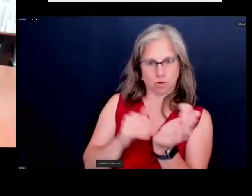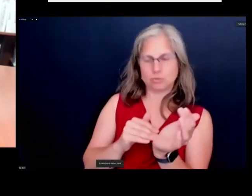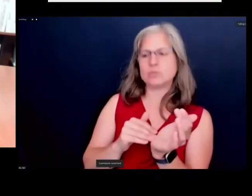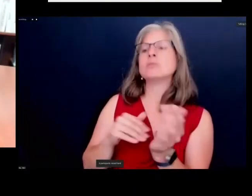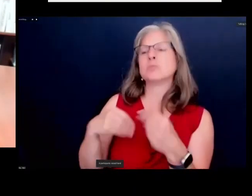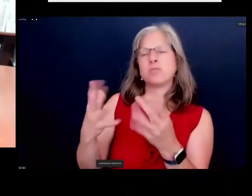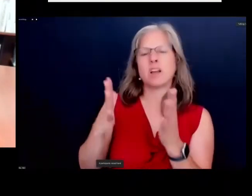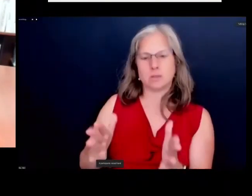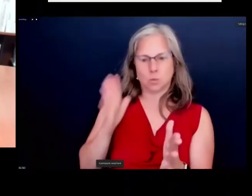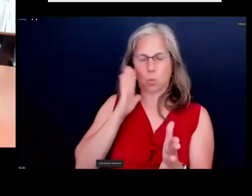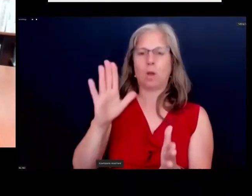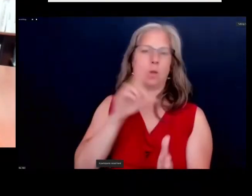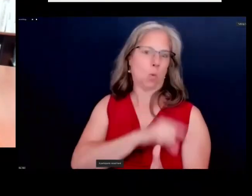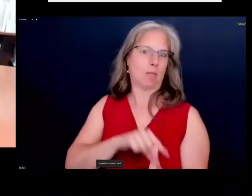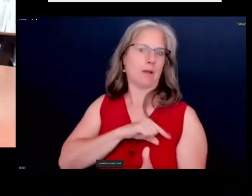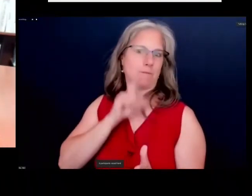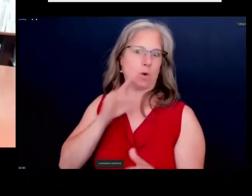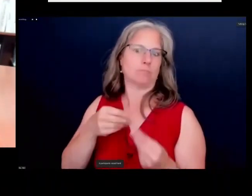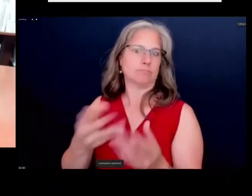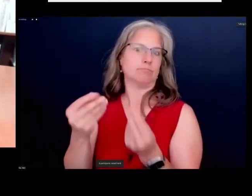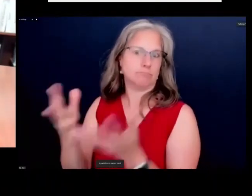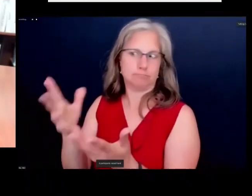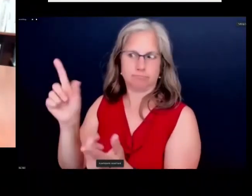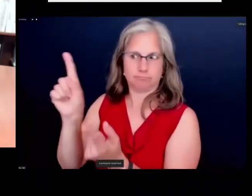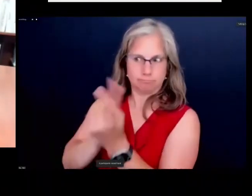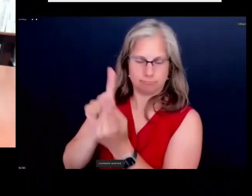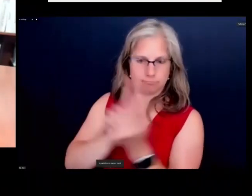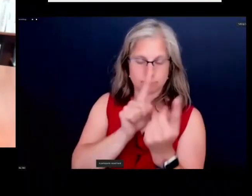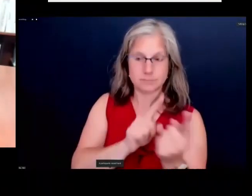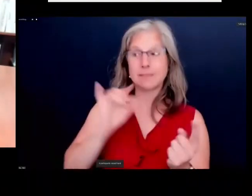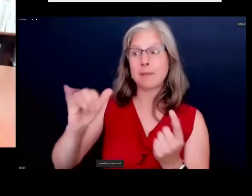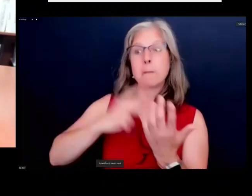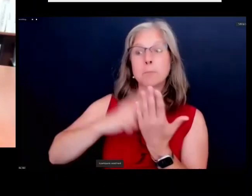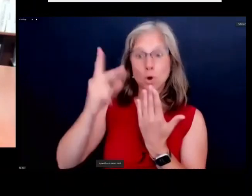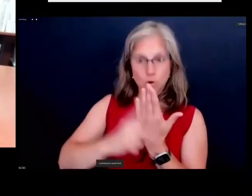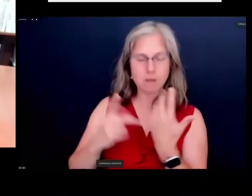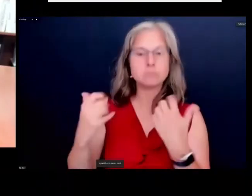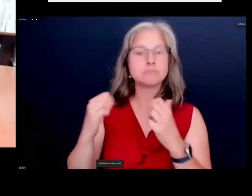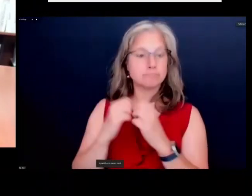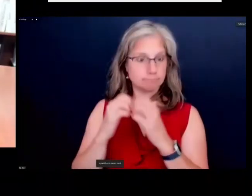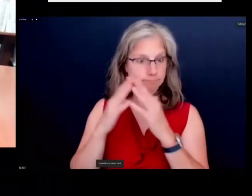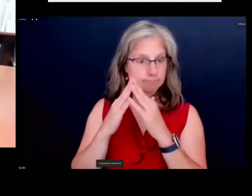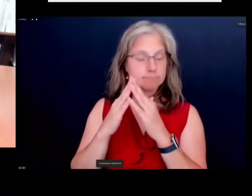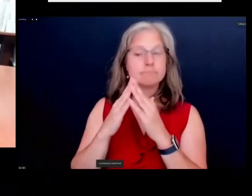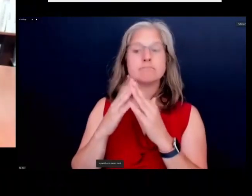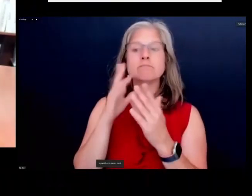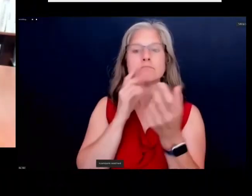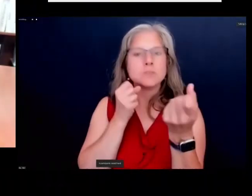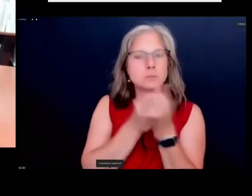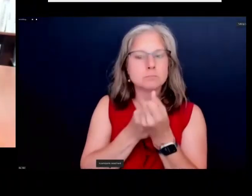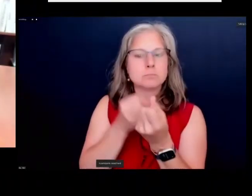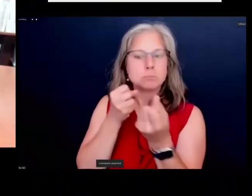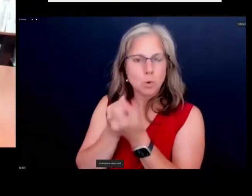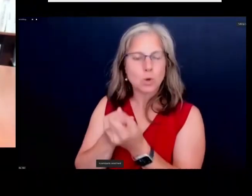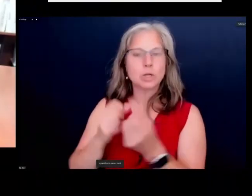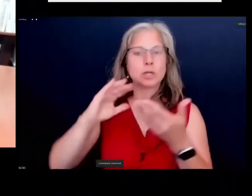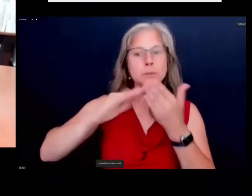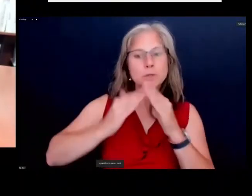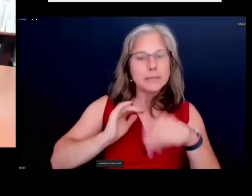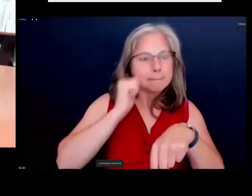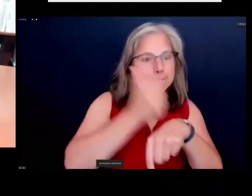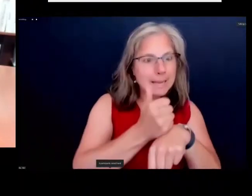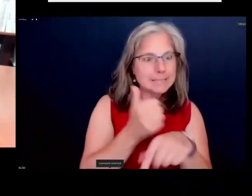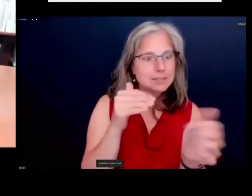providers will qualify. And so this program is created to support